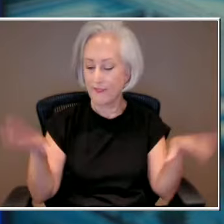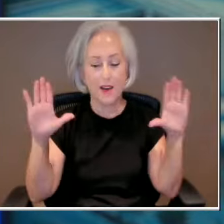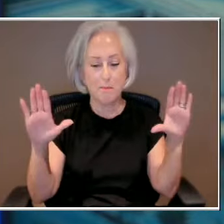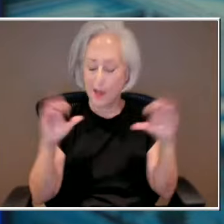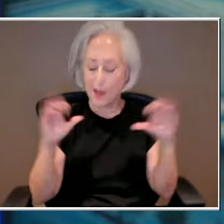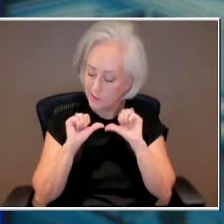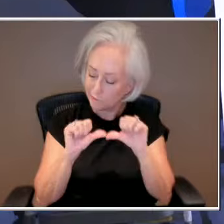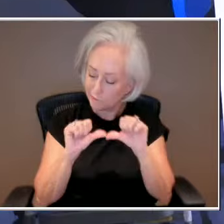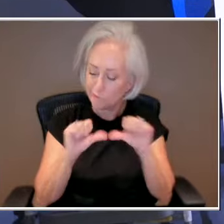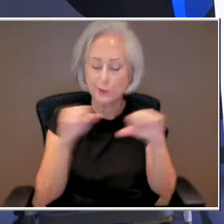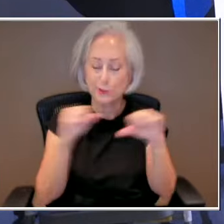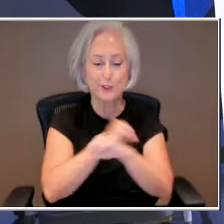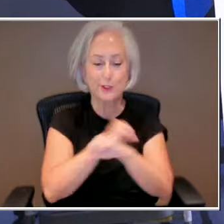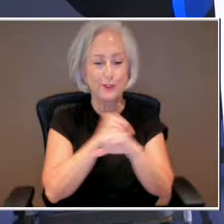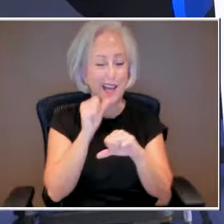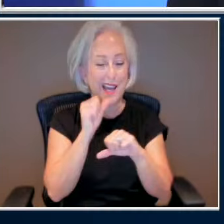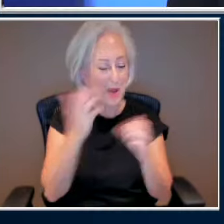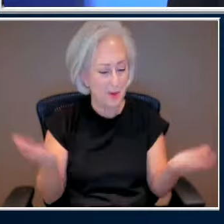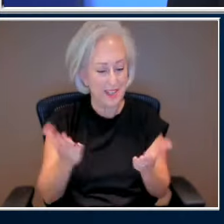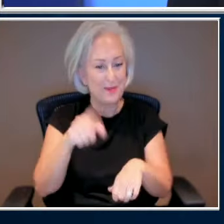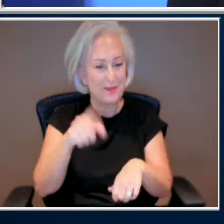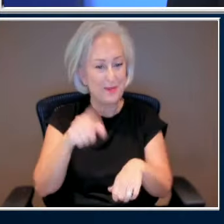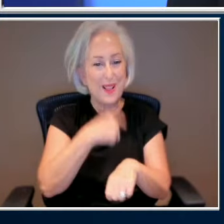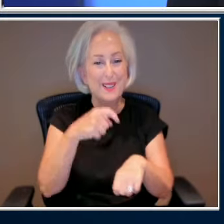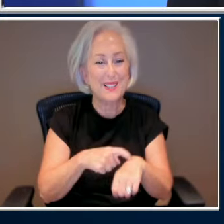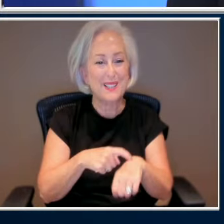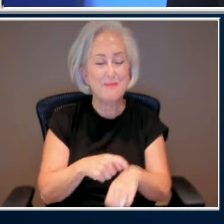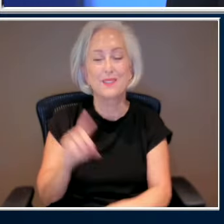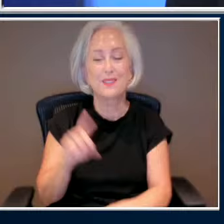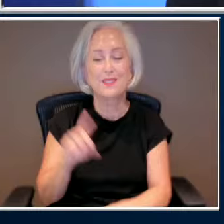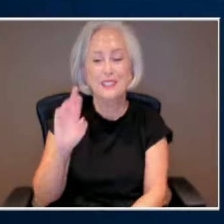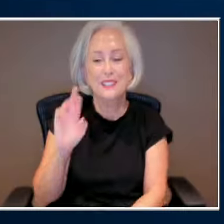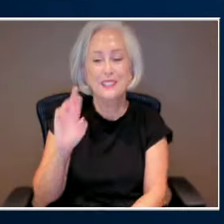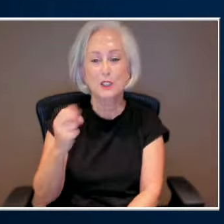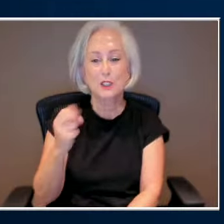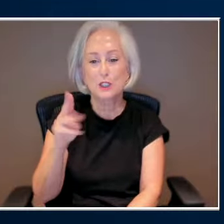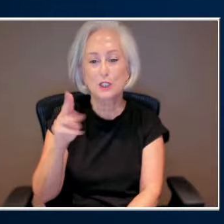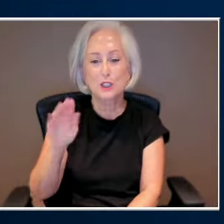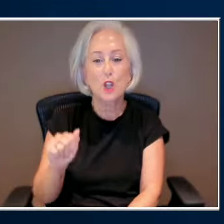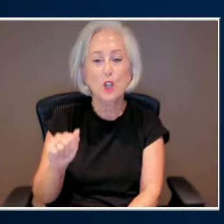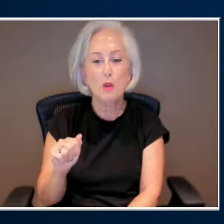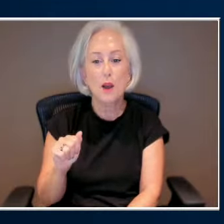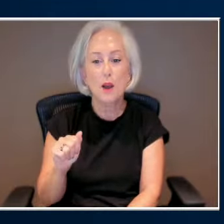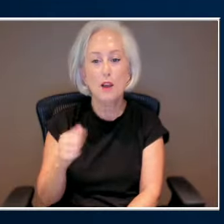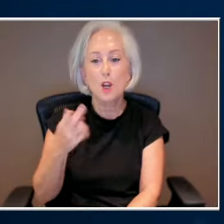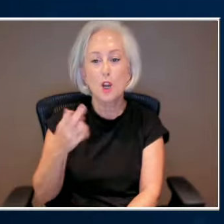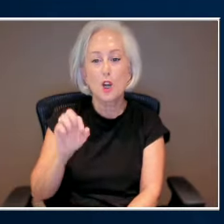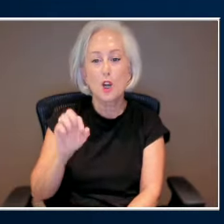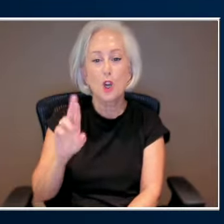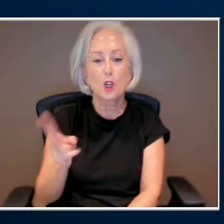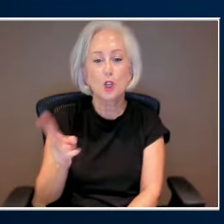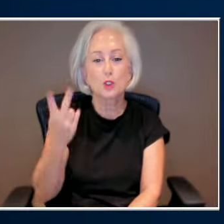long time. Yes, you will. Dr. Sharma, how has the treatment advanced for HER2 positive breast cancer?